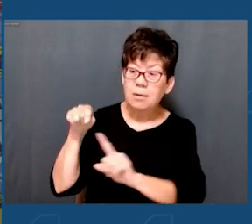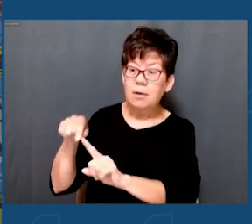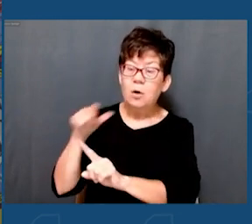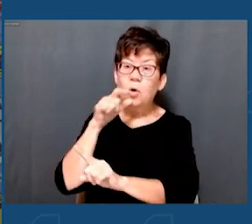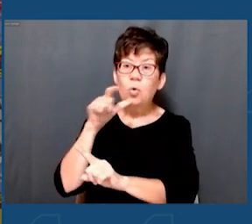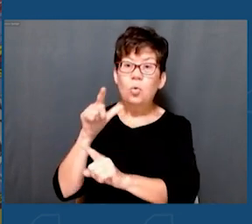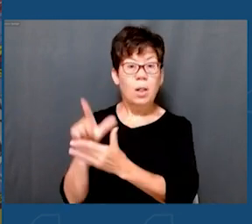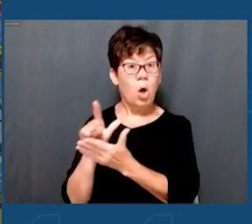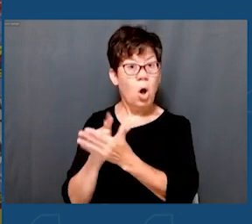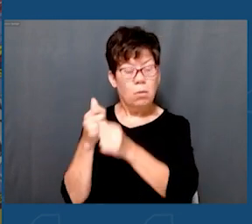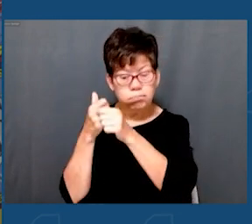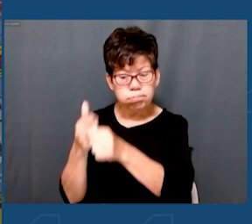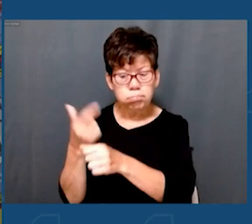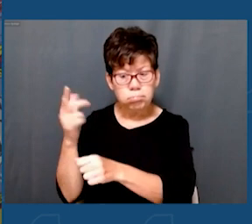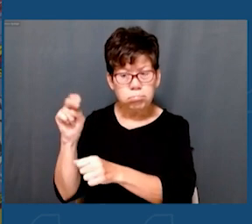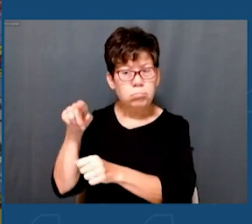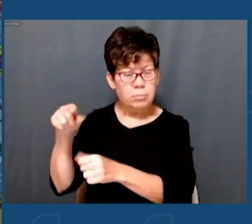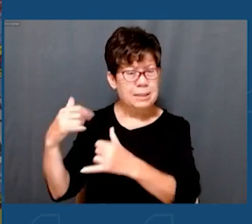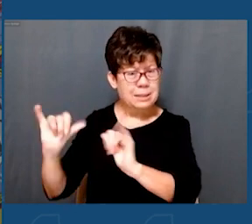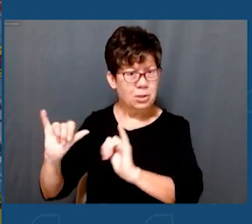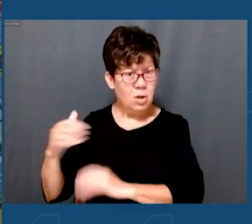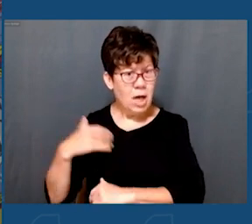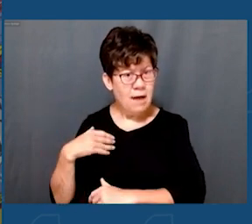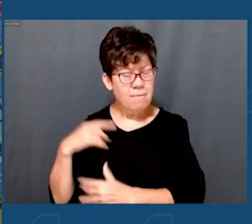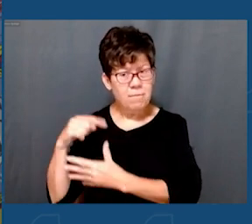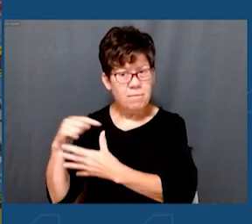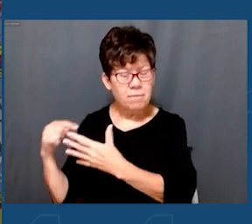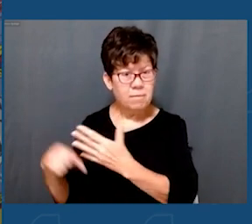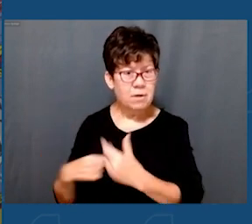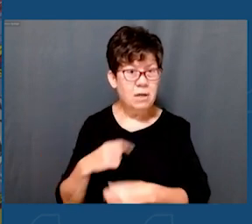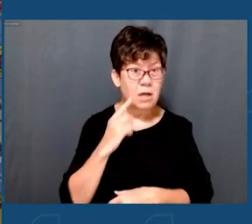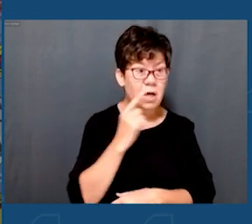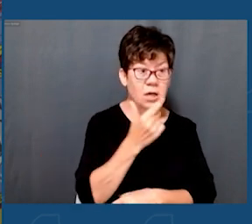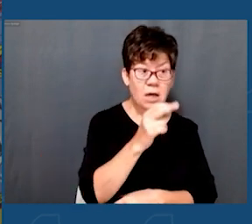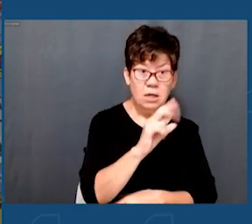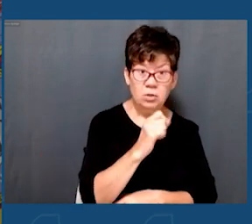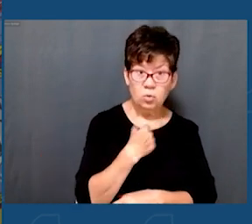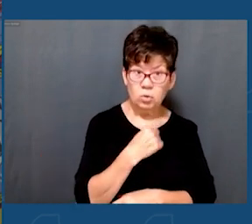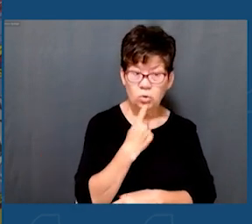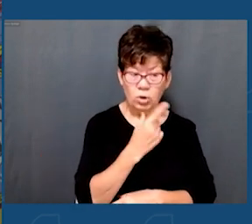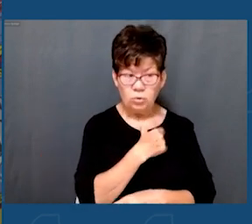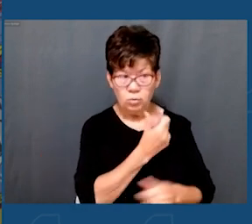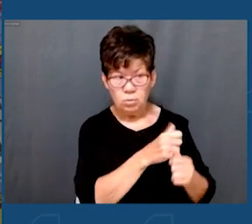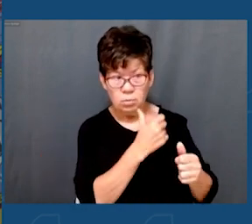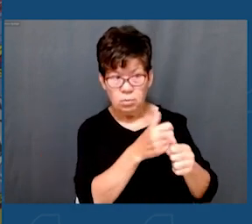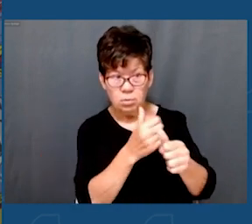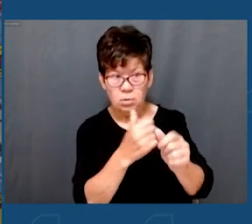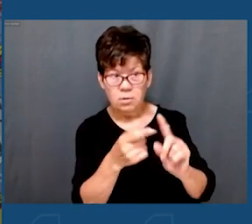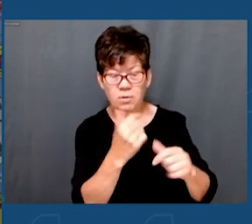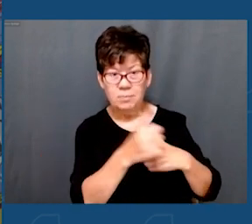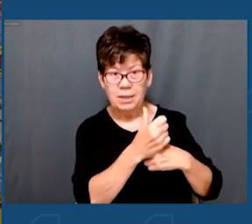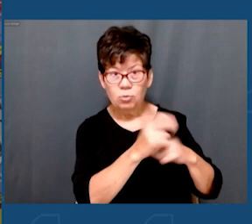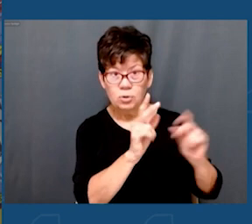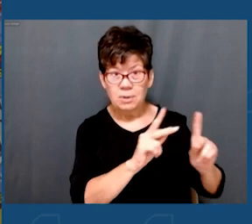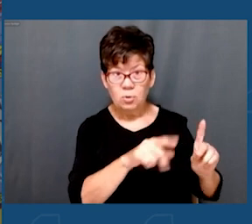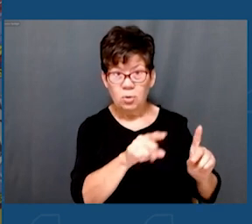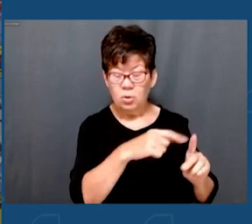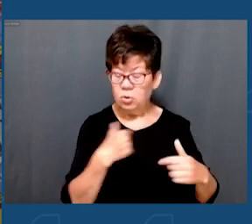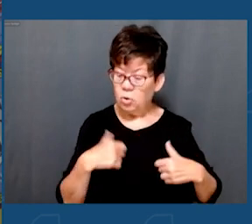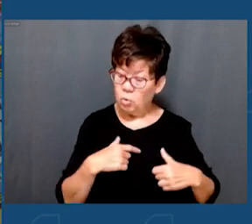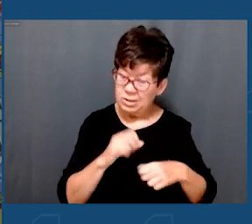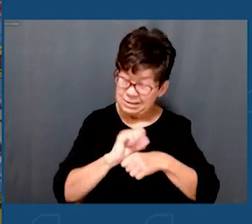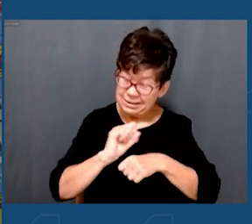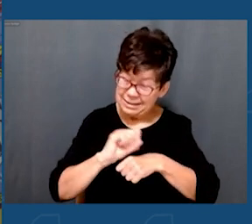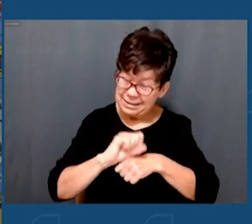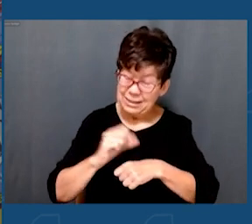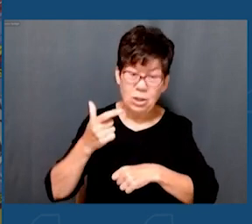streets, keeping guns away from dangerous people, and most importantly, driving down the shootings. And so, in continuance of